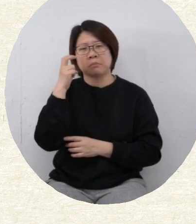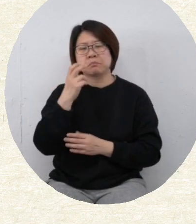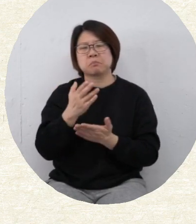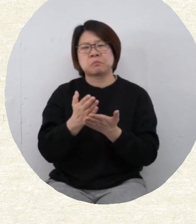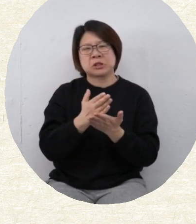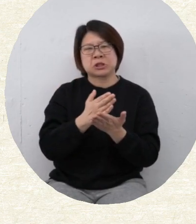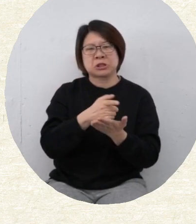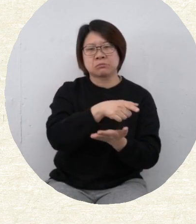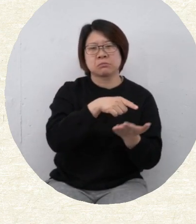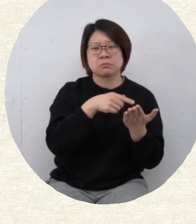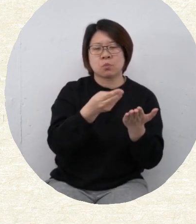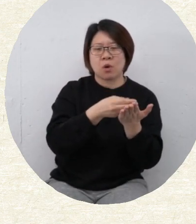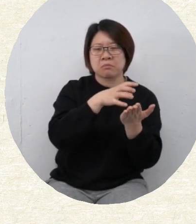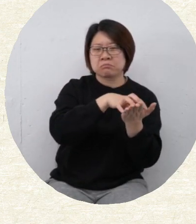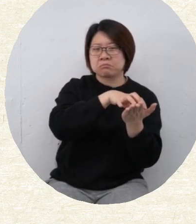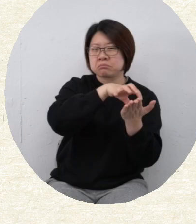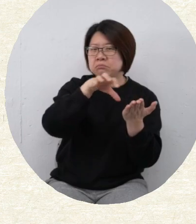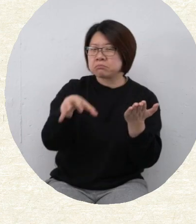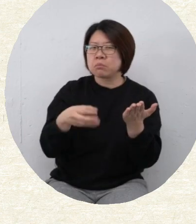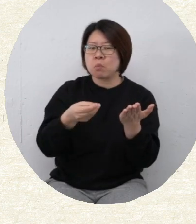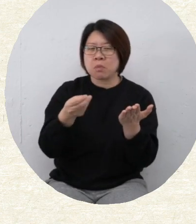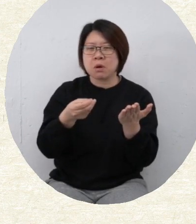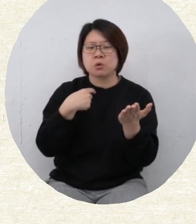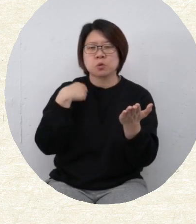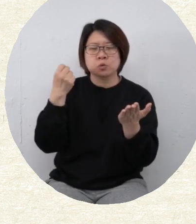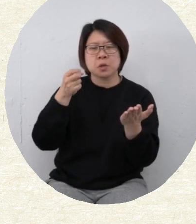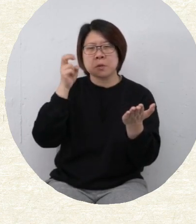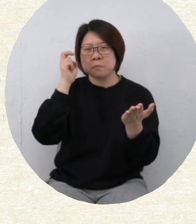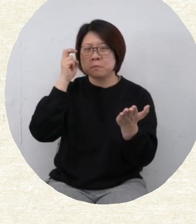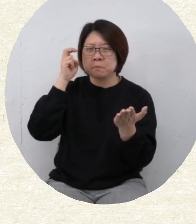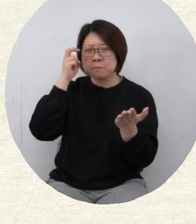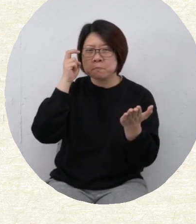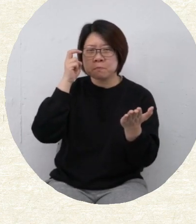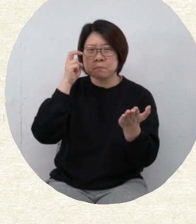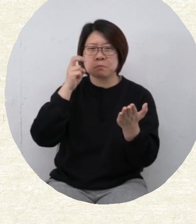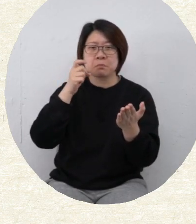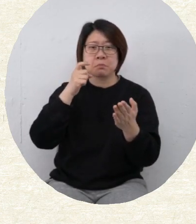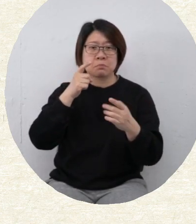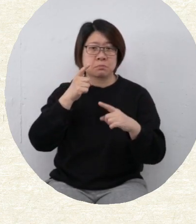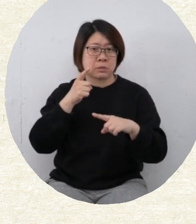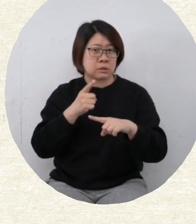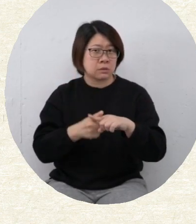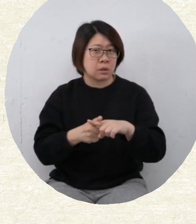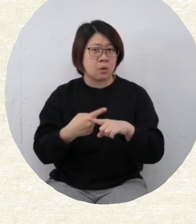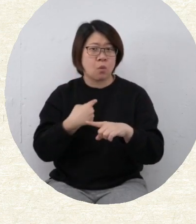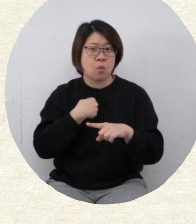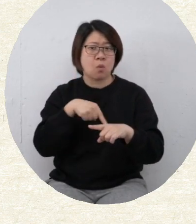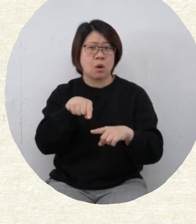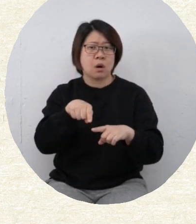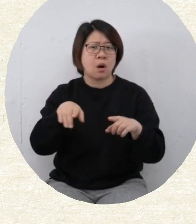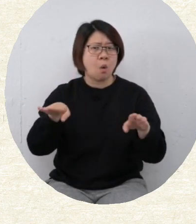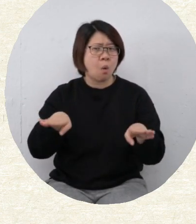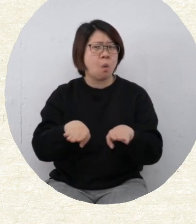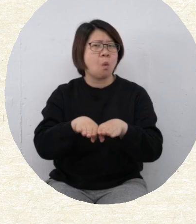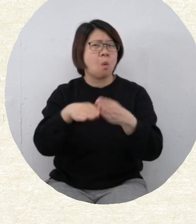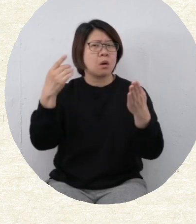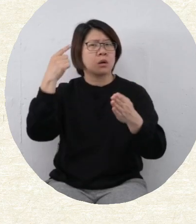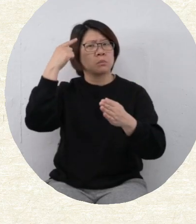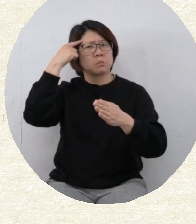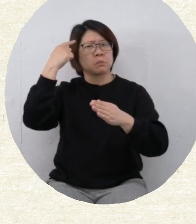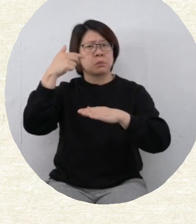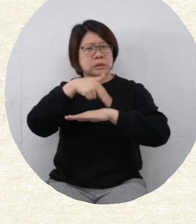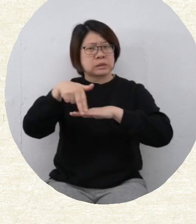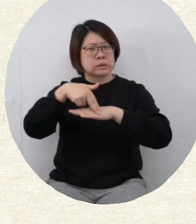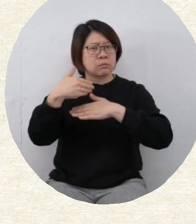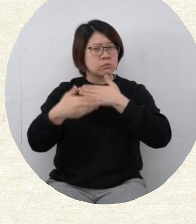books out from the library where I work at the University of Kansas, books, woodblock printed images